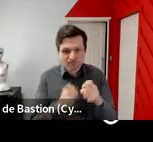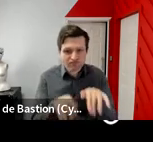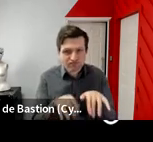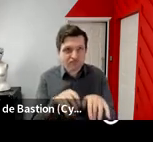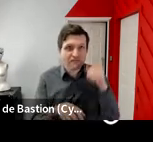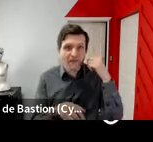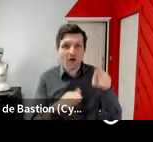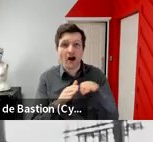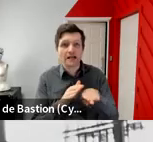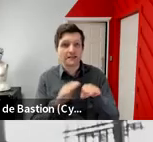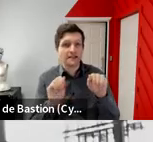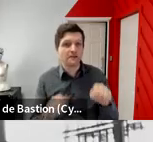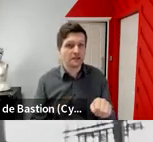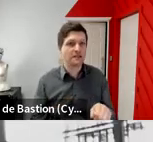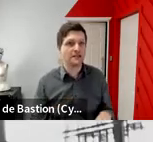Okay.